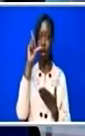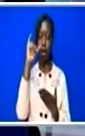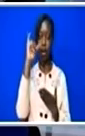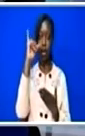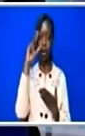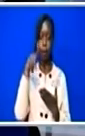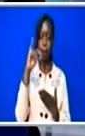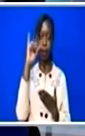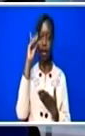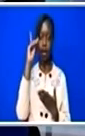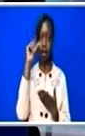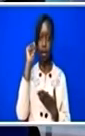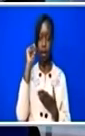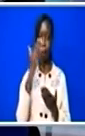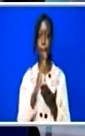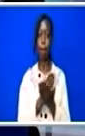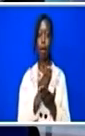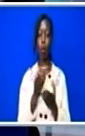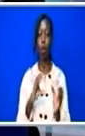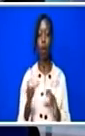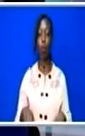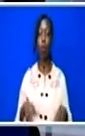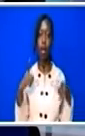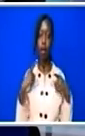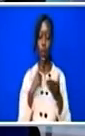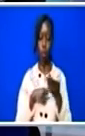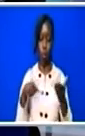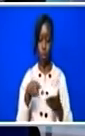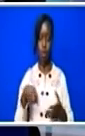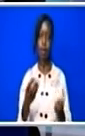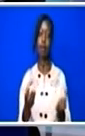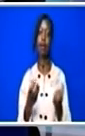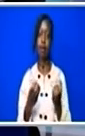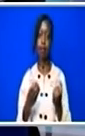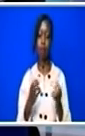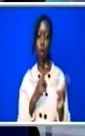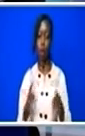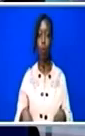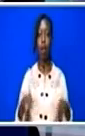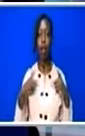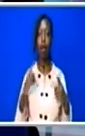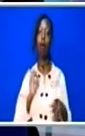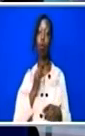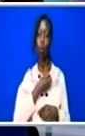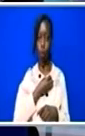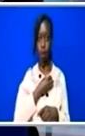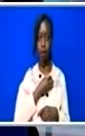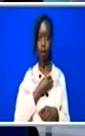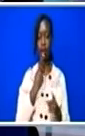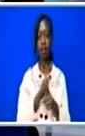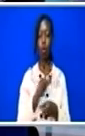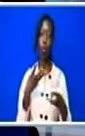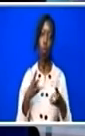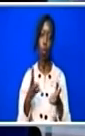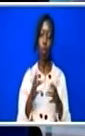of the chemicals of life, what we need in our daily life, in one way or another. So that is what you're going to